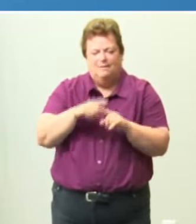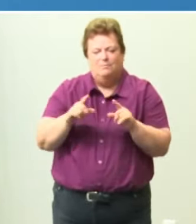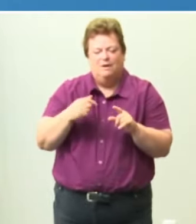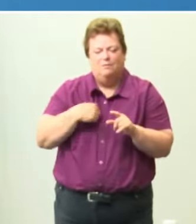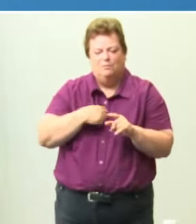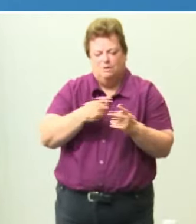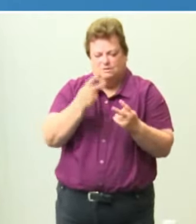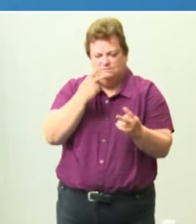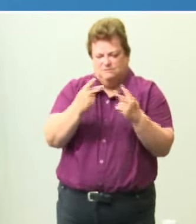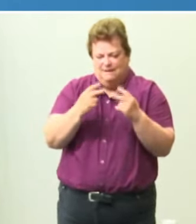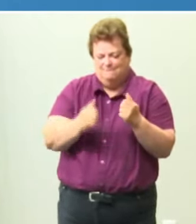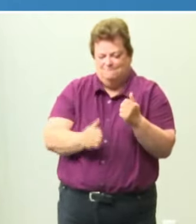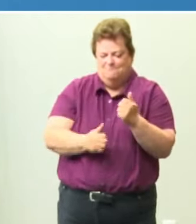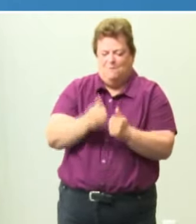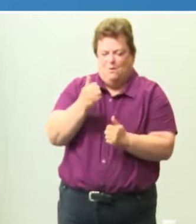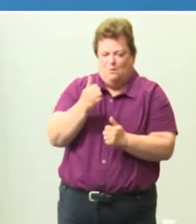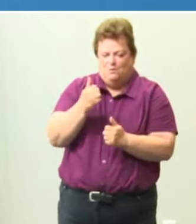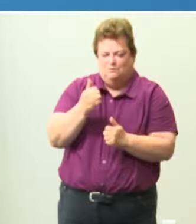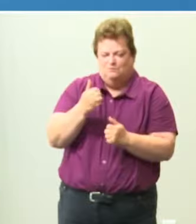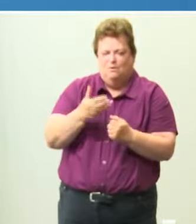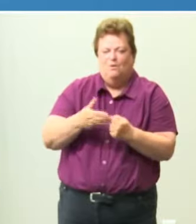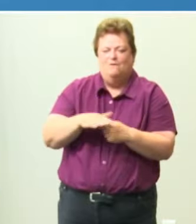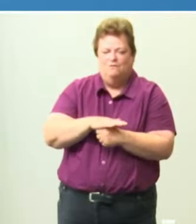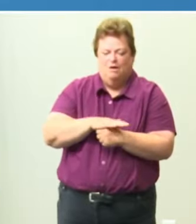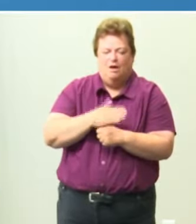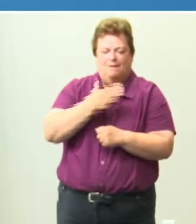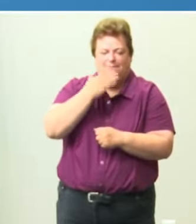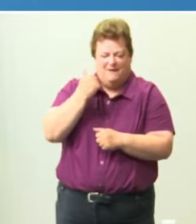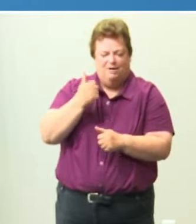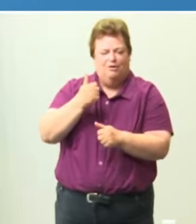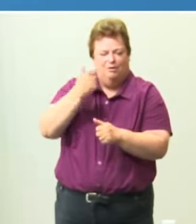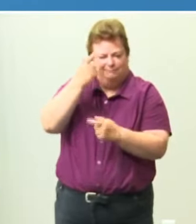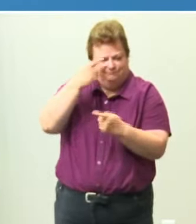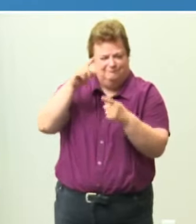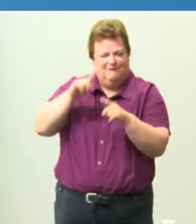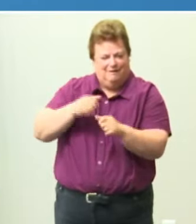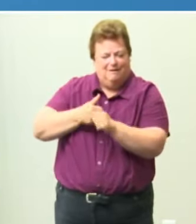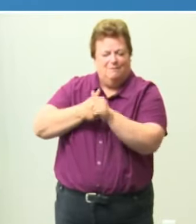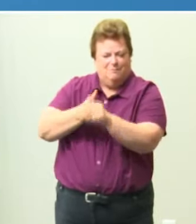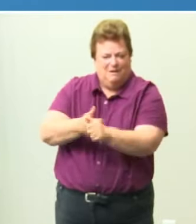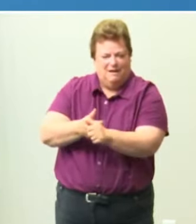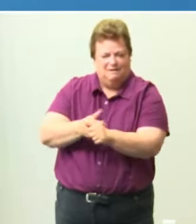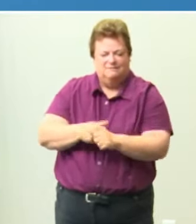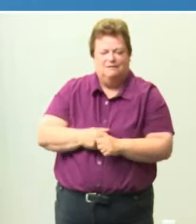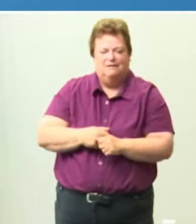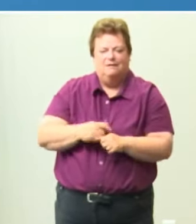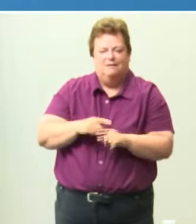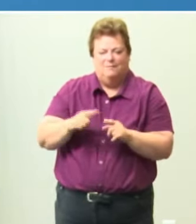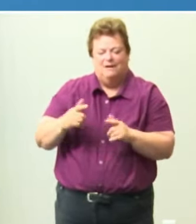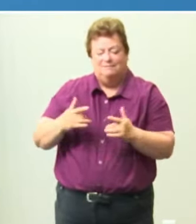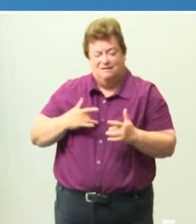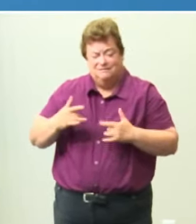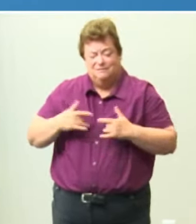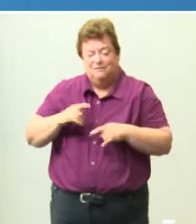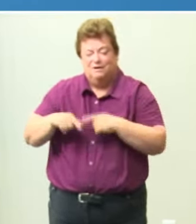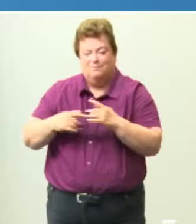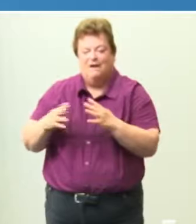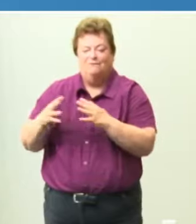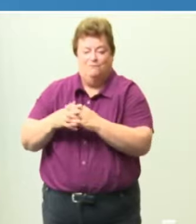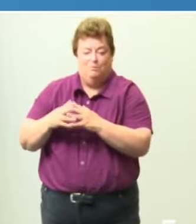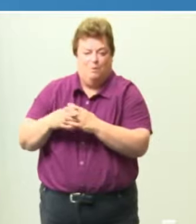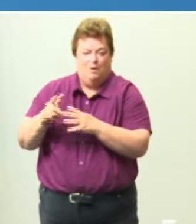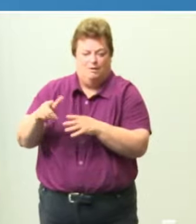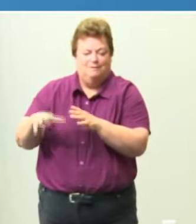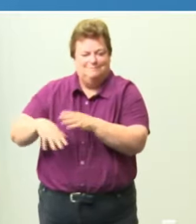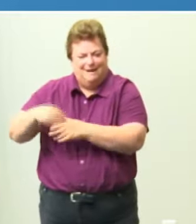seeing most overall better compliance. But there is a lot of concern about having football